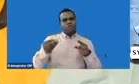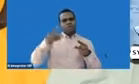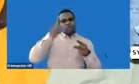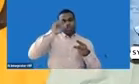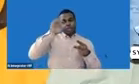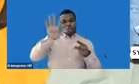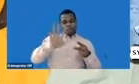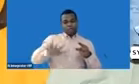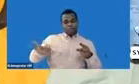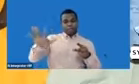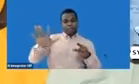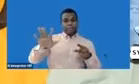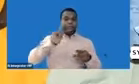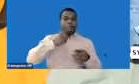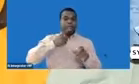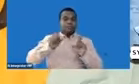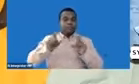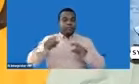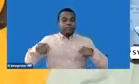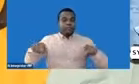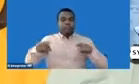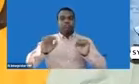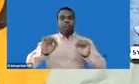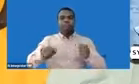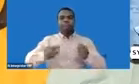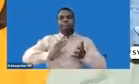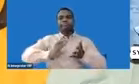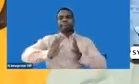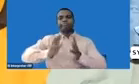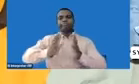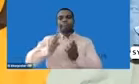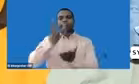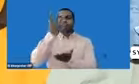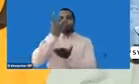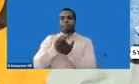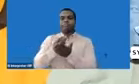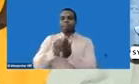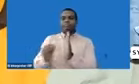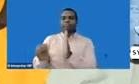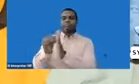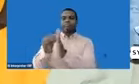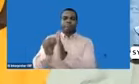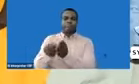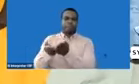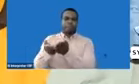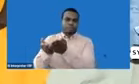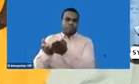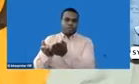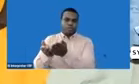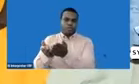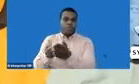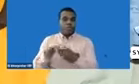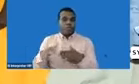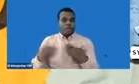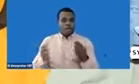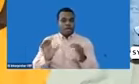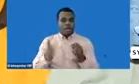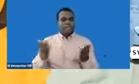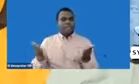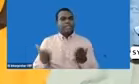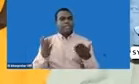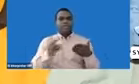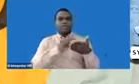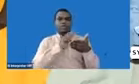there is also services that some of them agencies are connecting their feedback system to. So that's interesting, and thank you for that. We